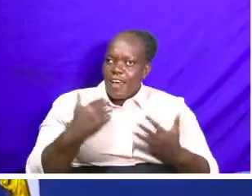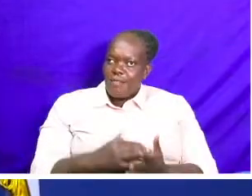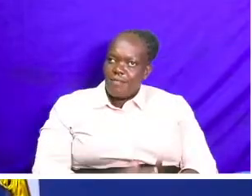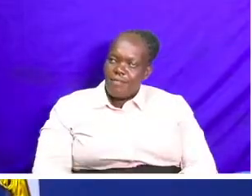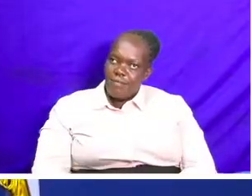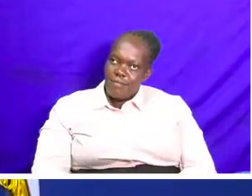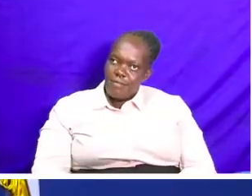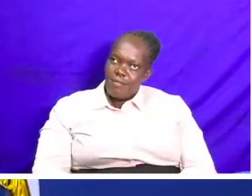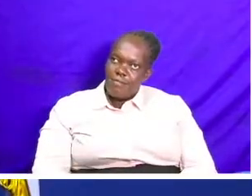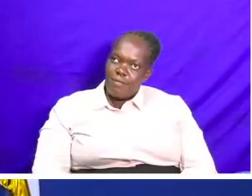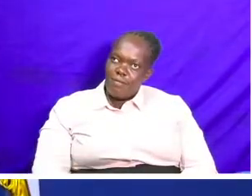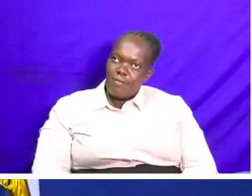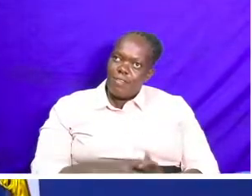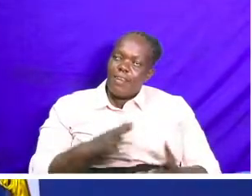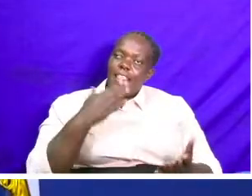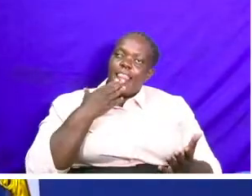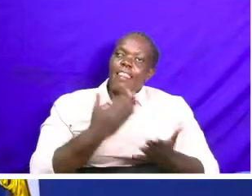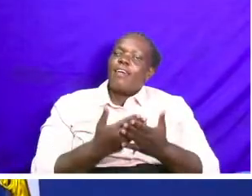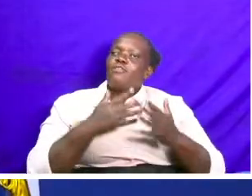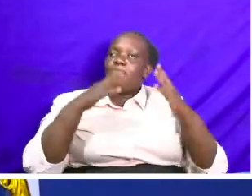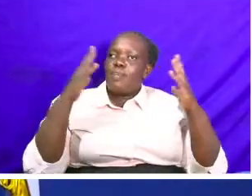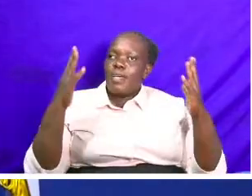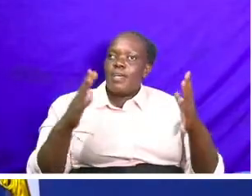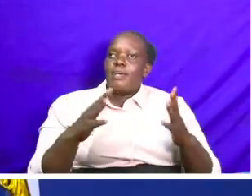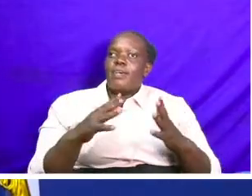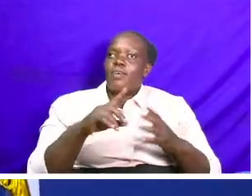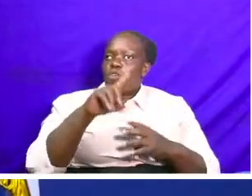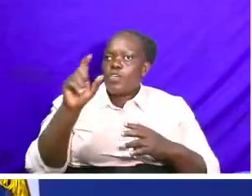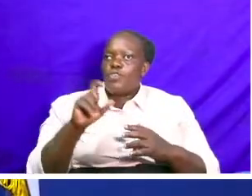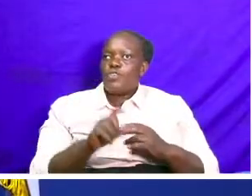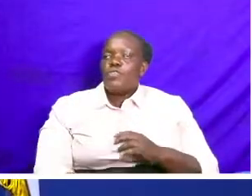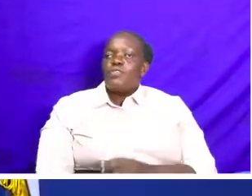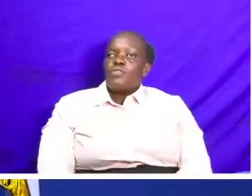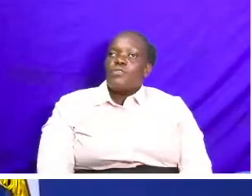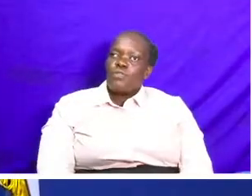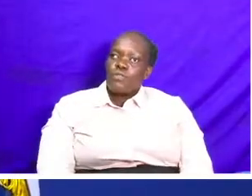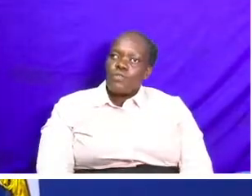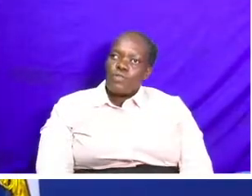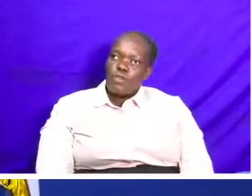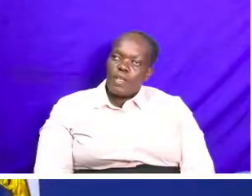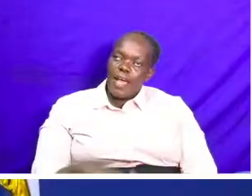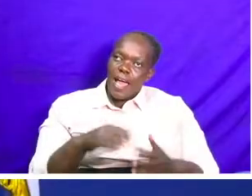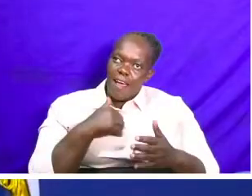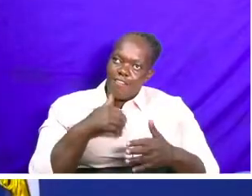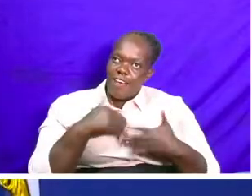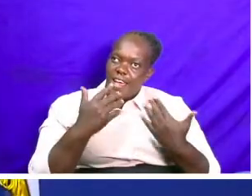daima. Asanteni sana. Maswali kama kuna yote.